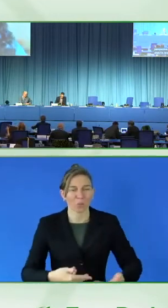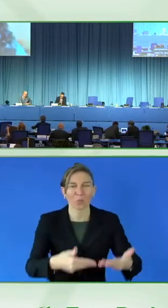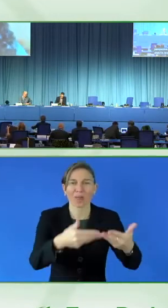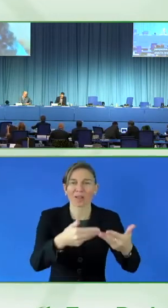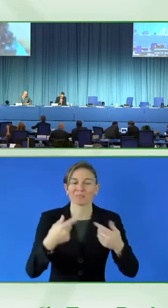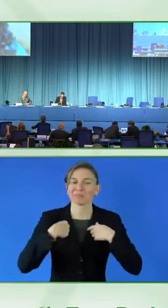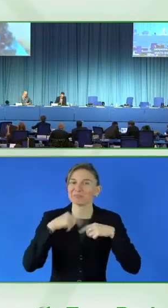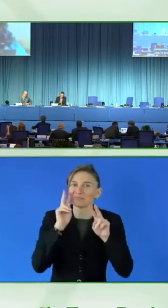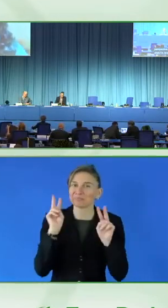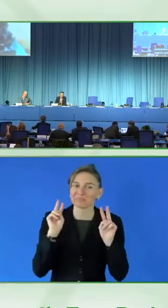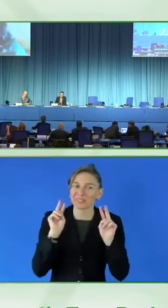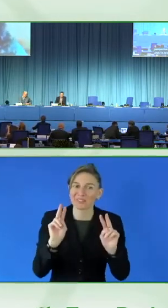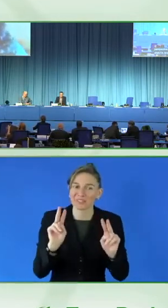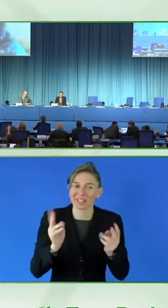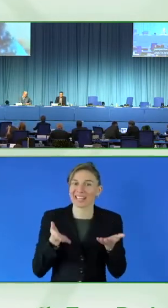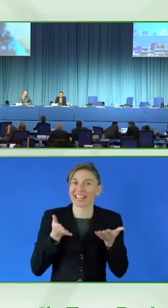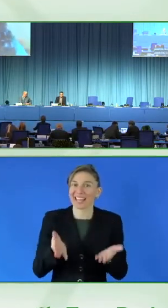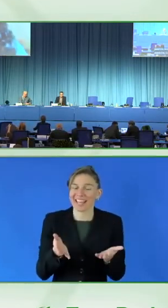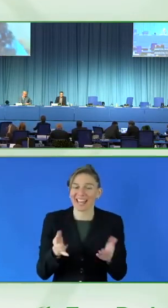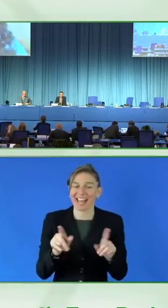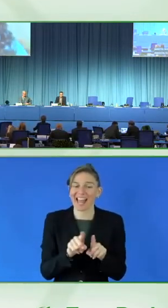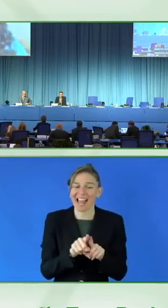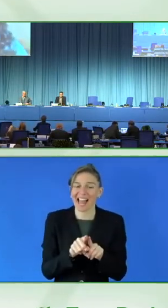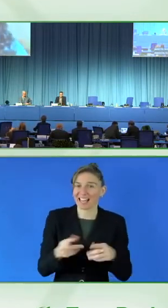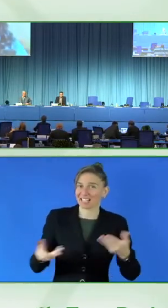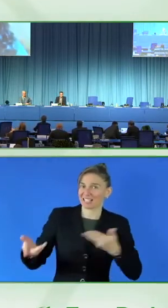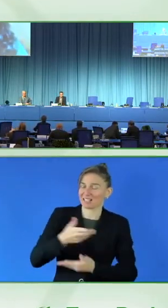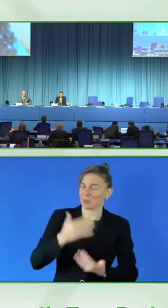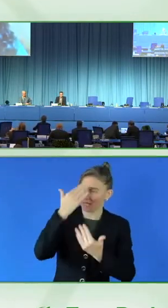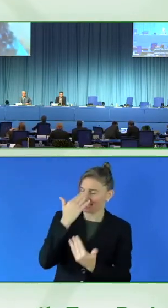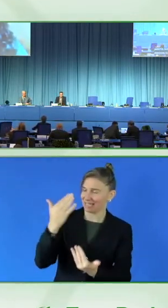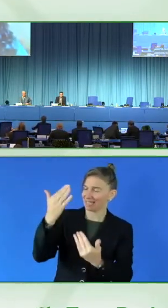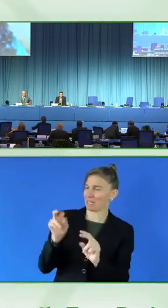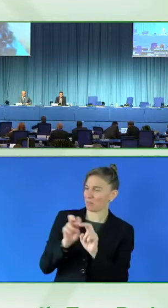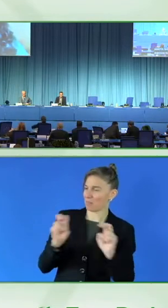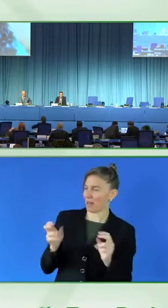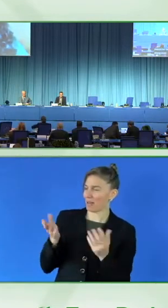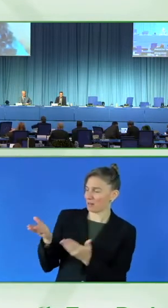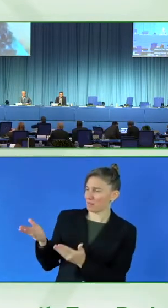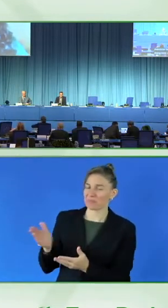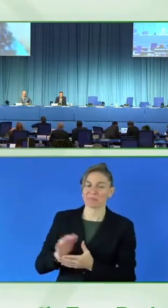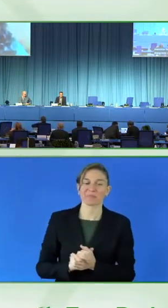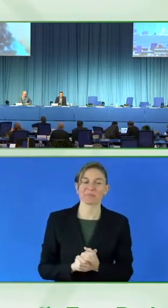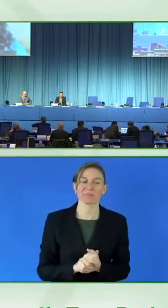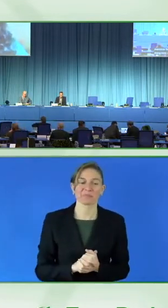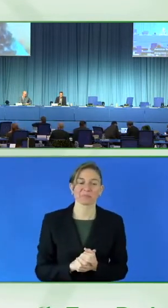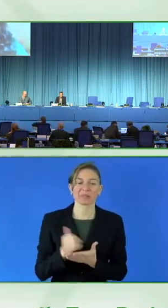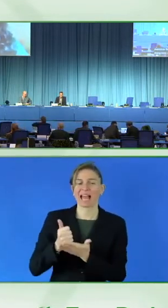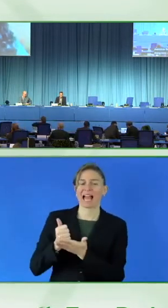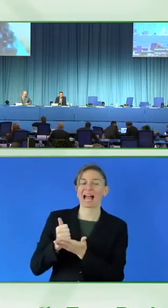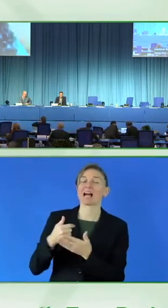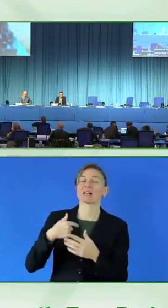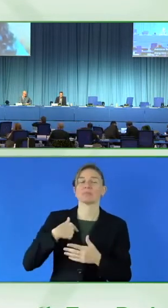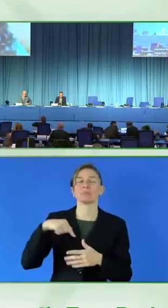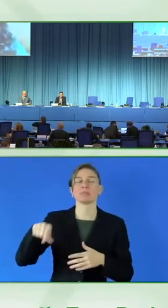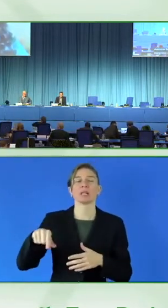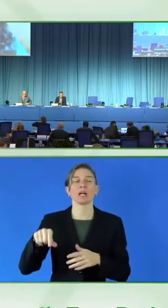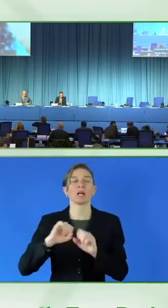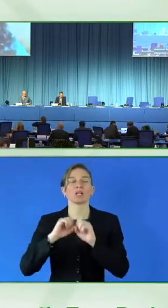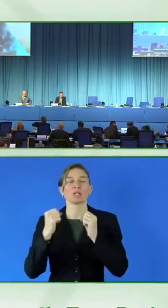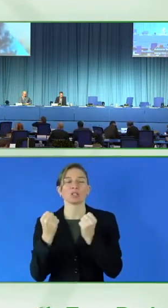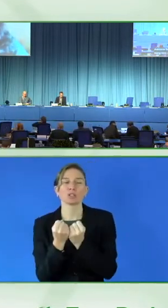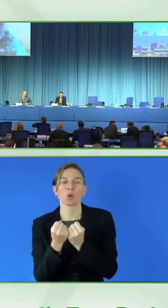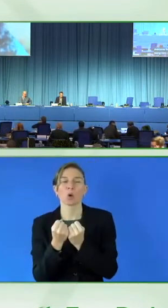being here and chatting with this esteemed panel. I lead the assistive technology team at Social Alpha. Social